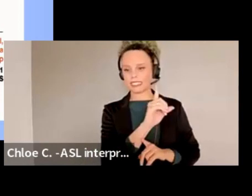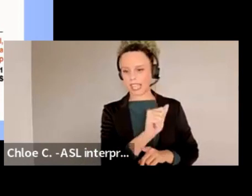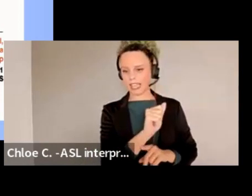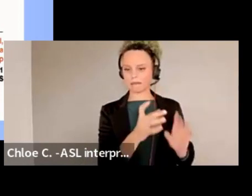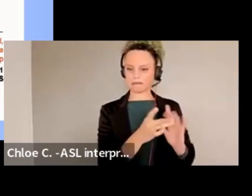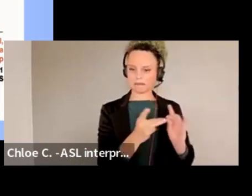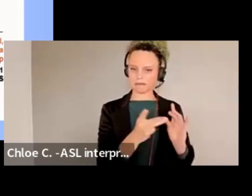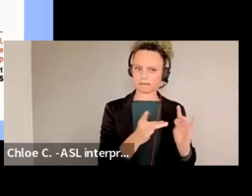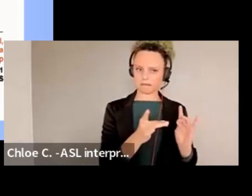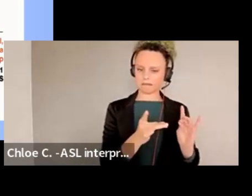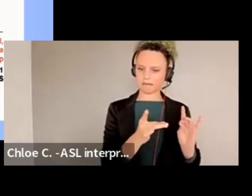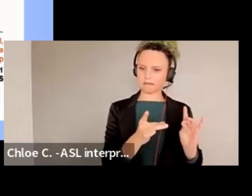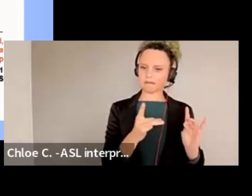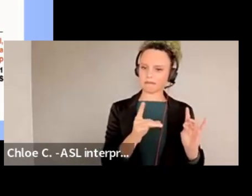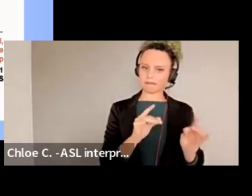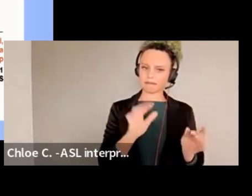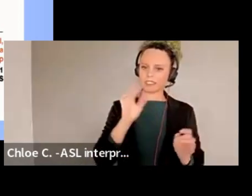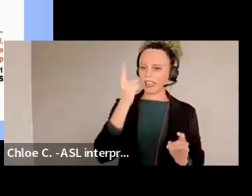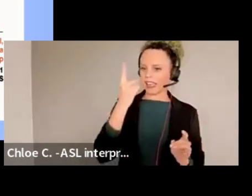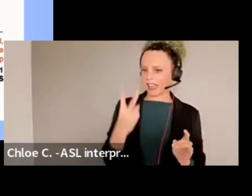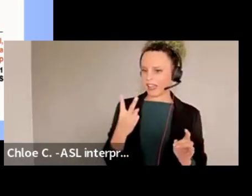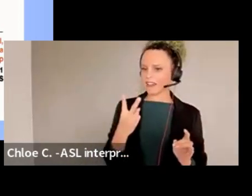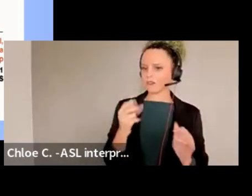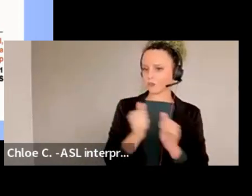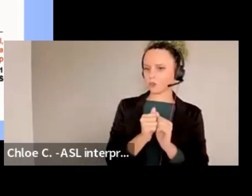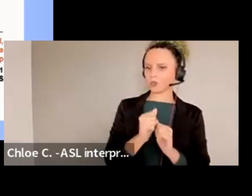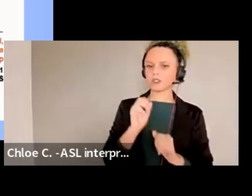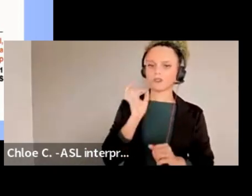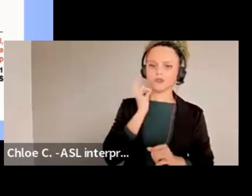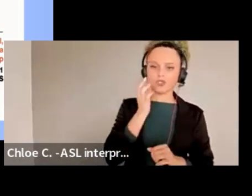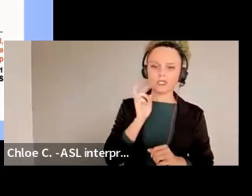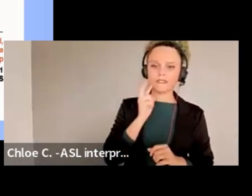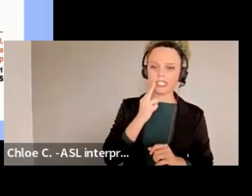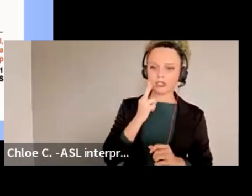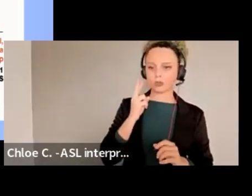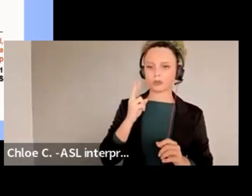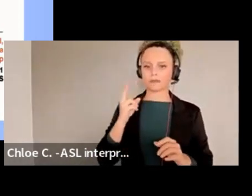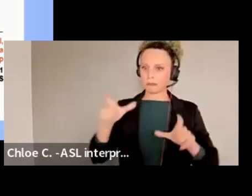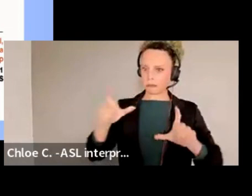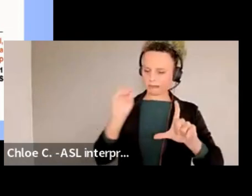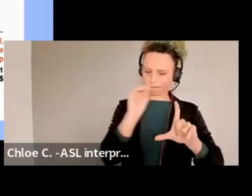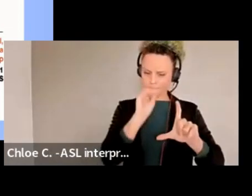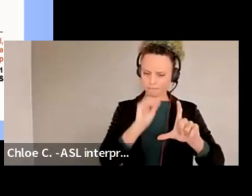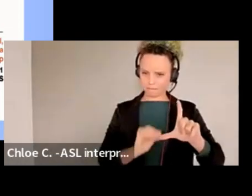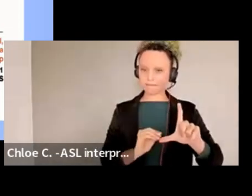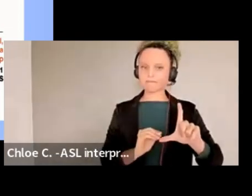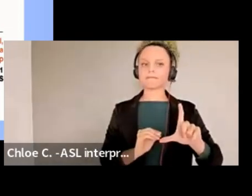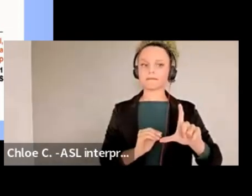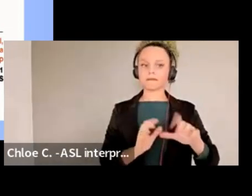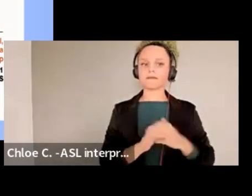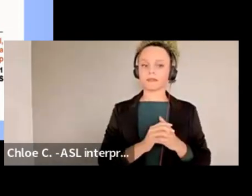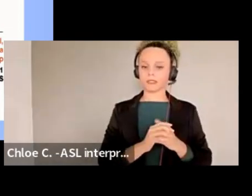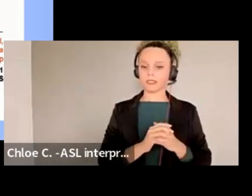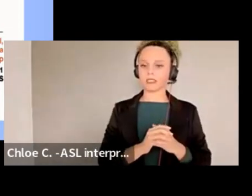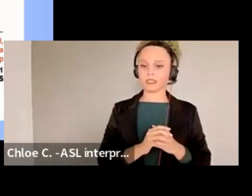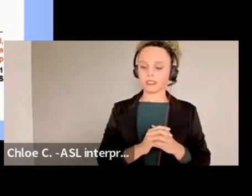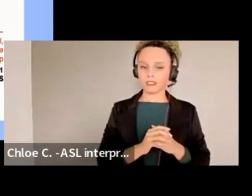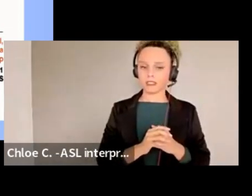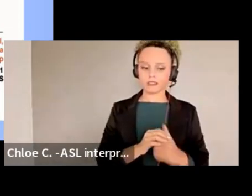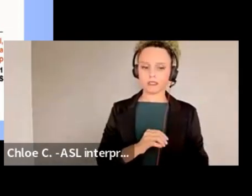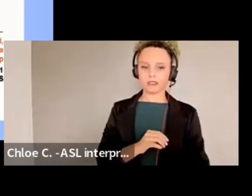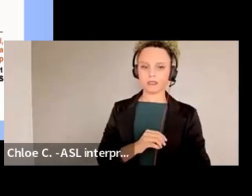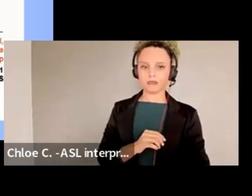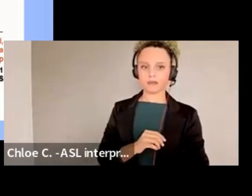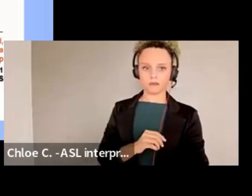easier to understand, and it encourages, according to the USDA, it encourages Americans to fill half their plate with fruits and